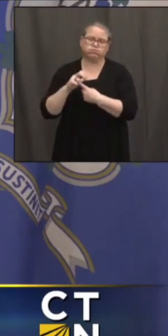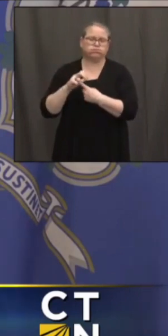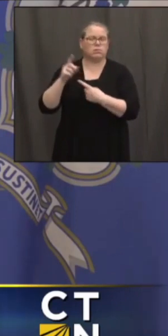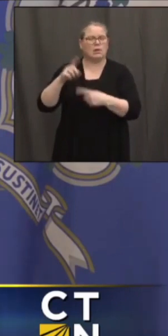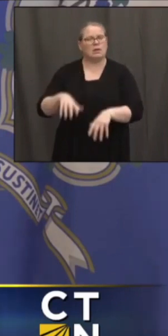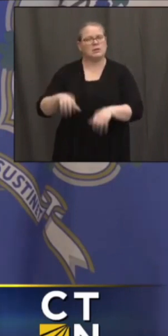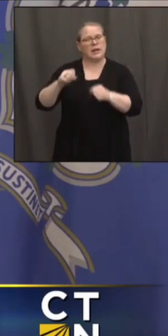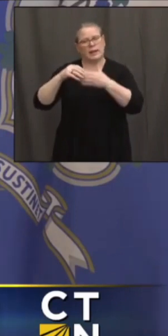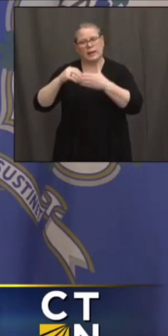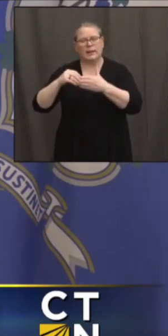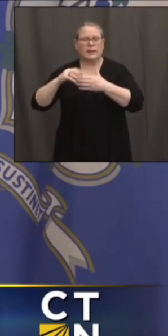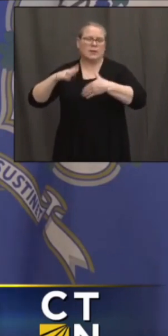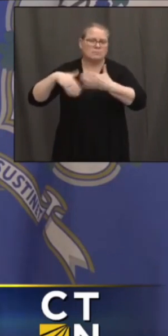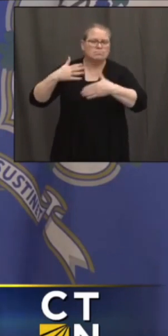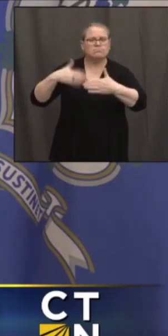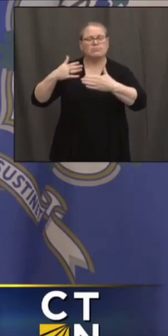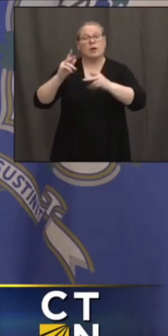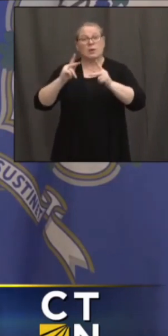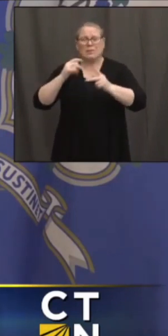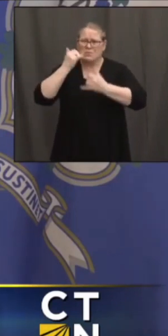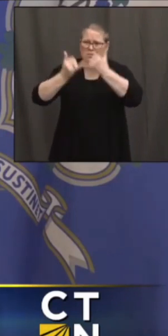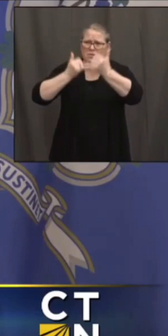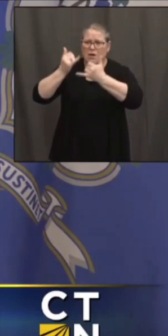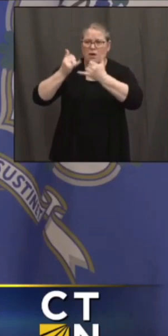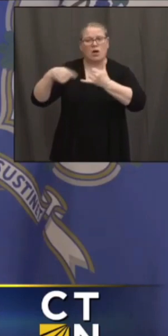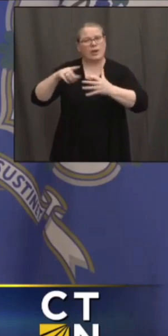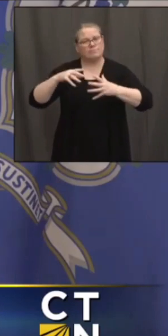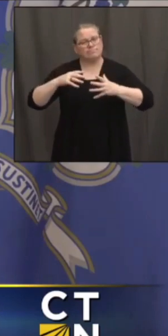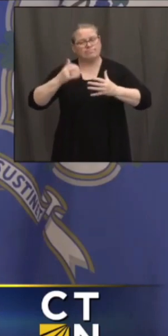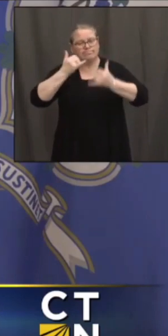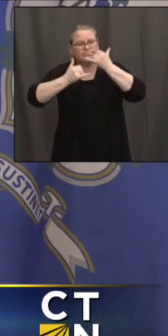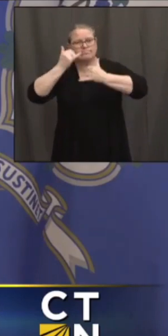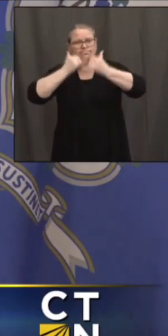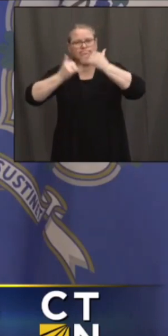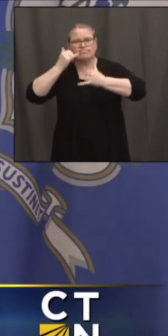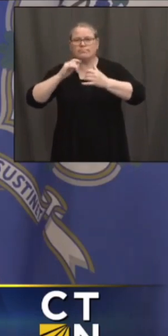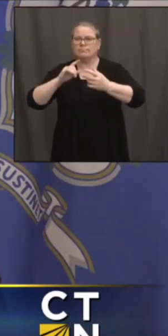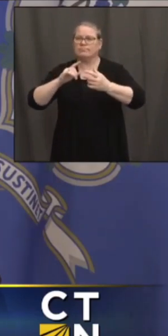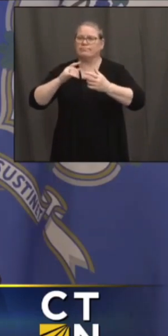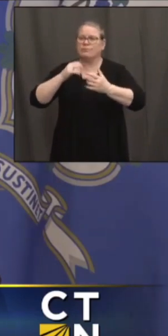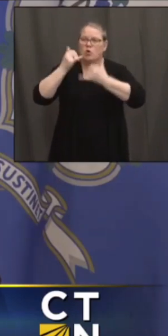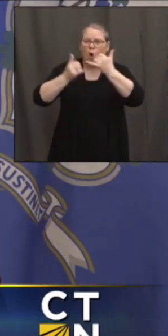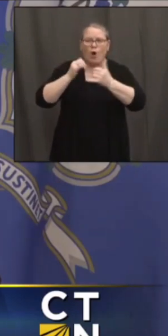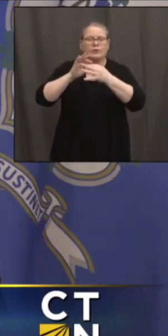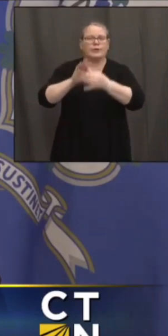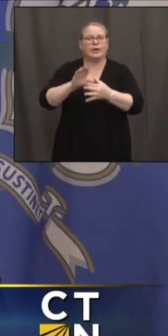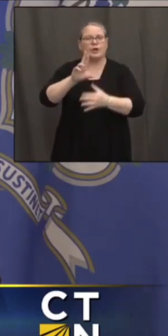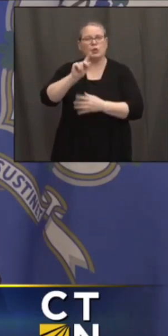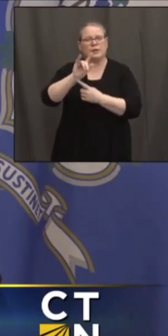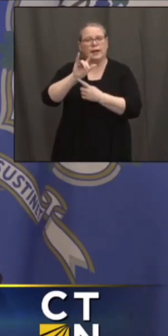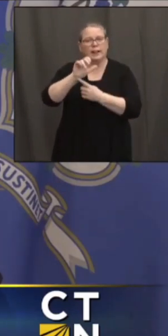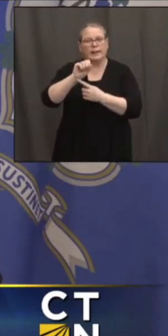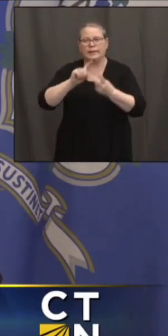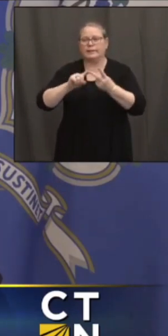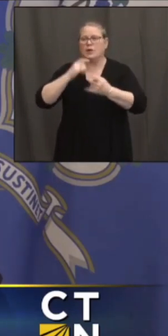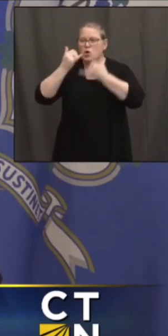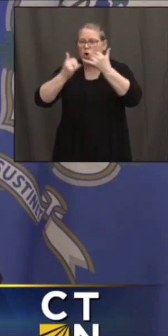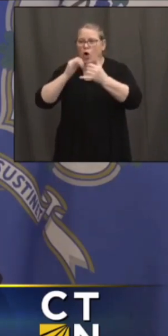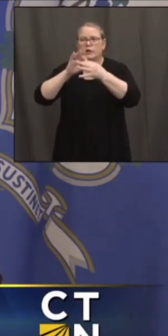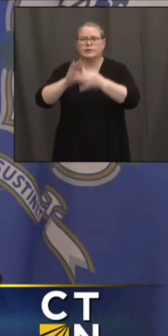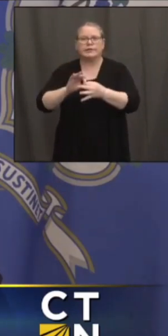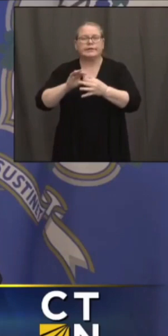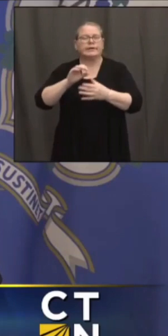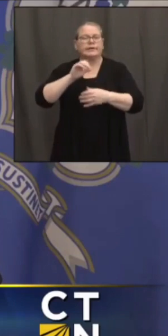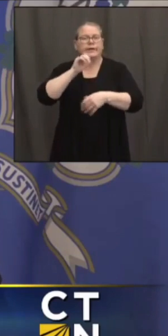coming in flood. They're calls related to utilities. They're calls related to unemployment. They're calls